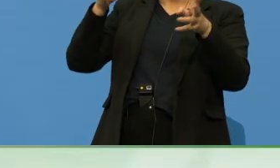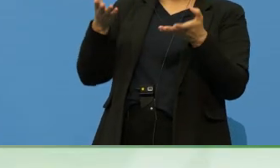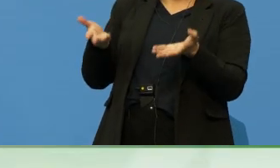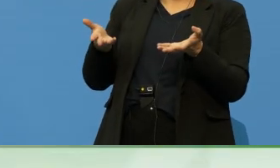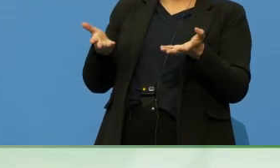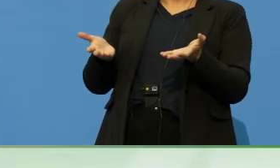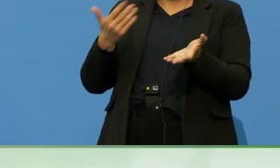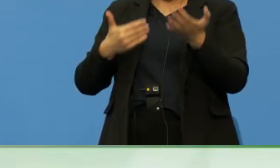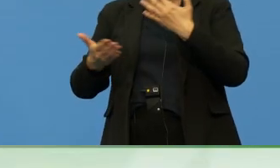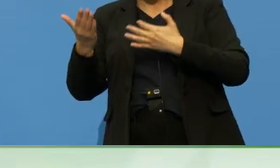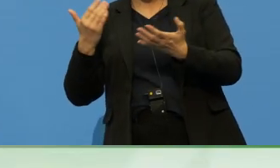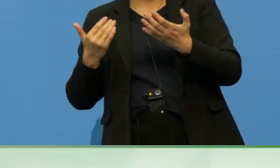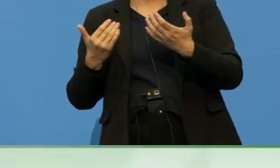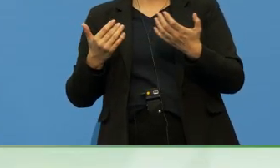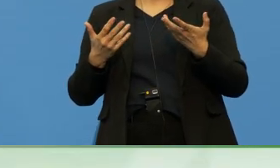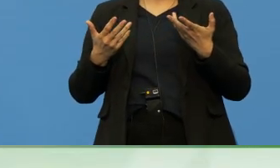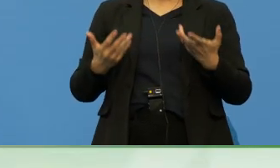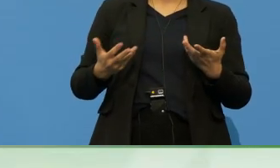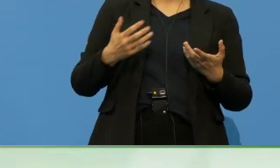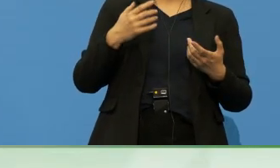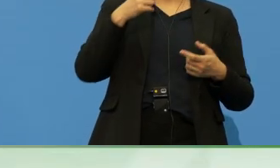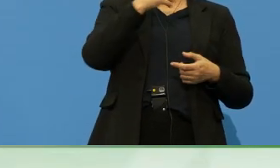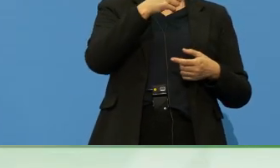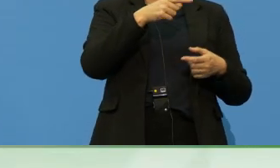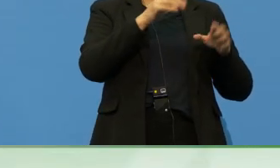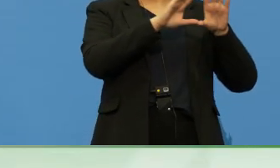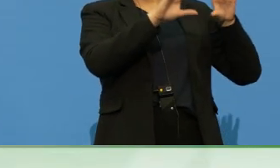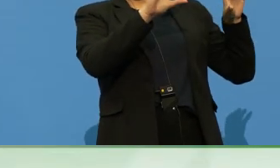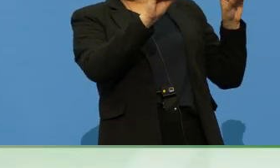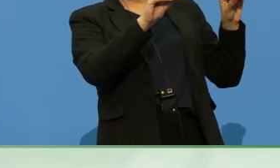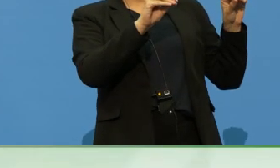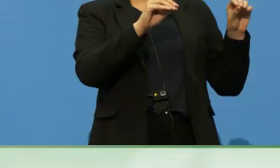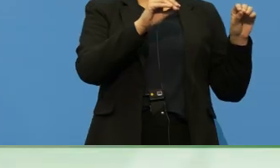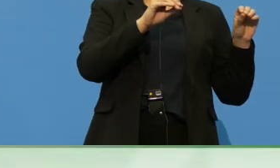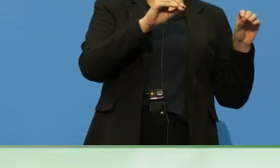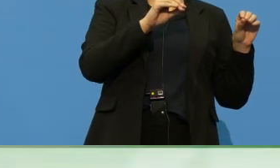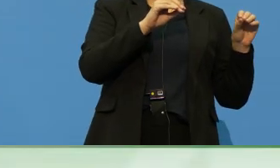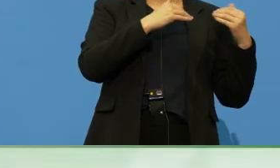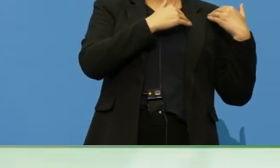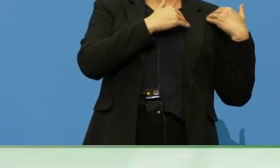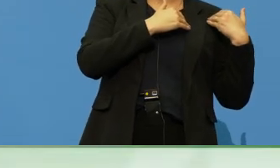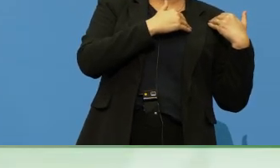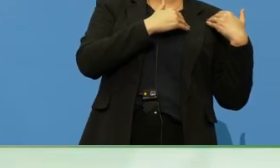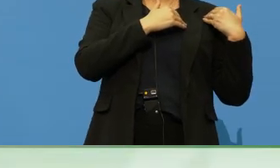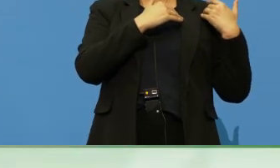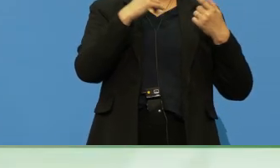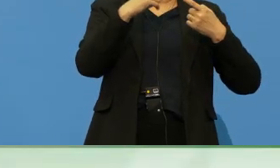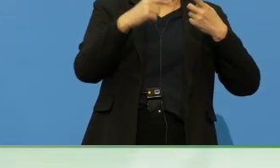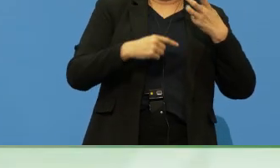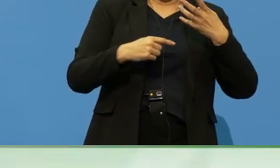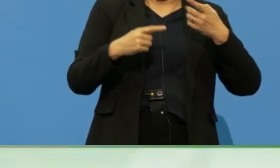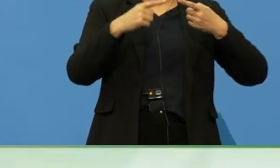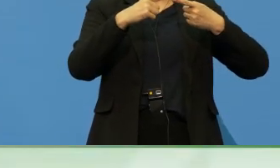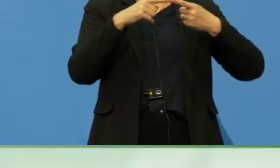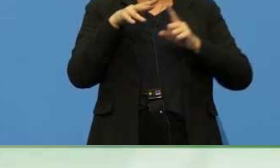other certification of environmental sustainability, and the next step for the companies nowadays, even with